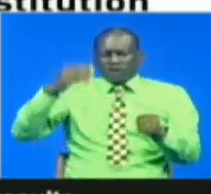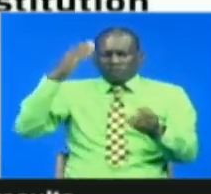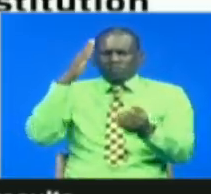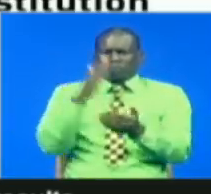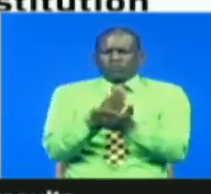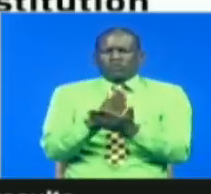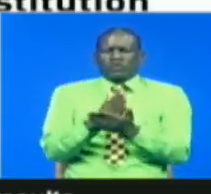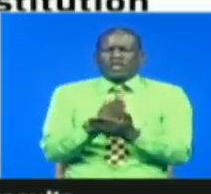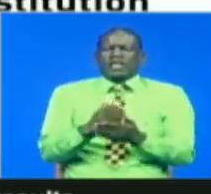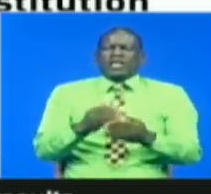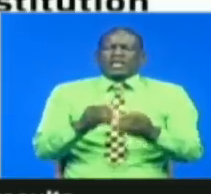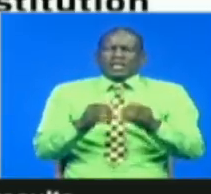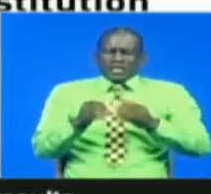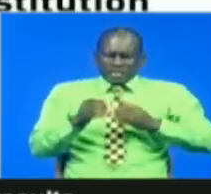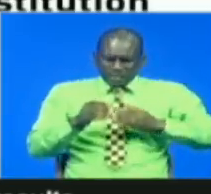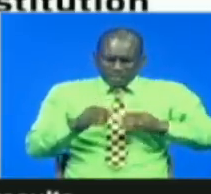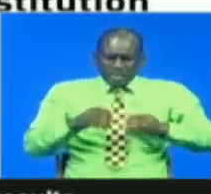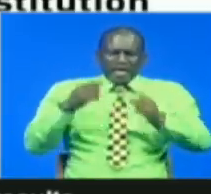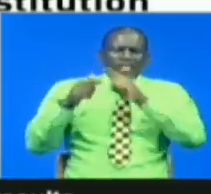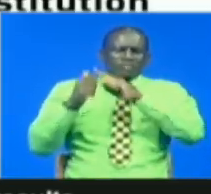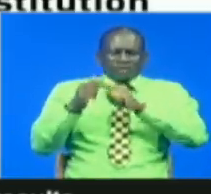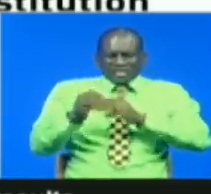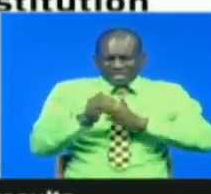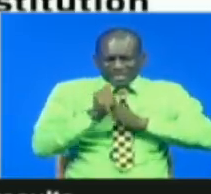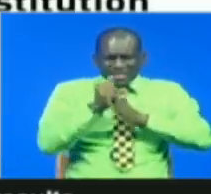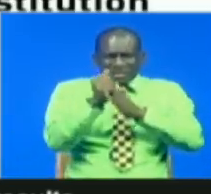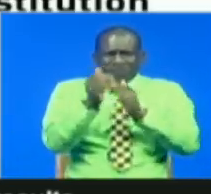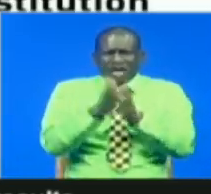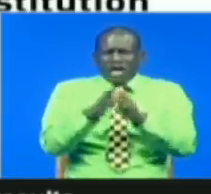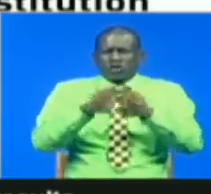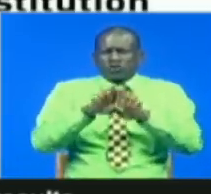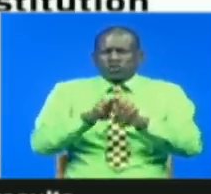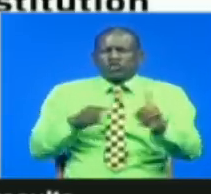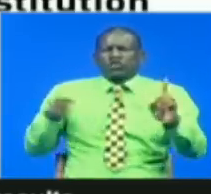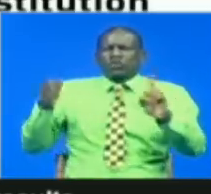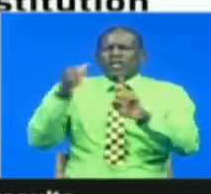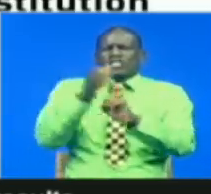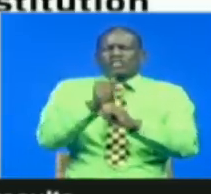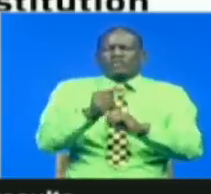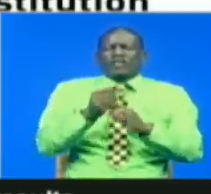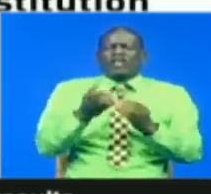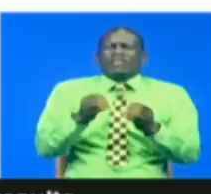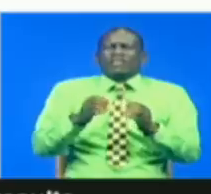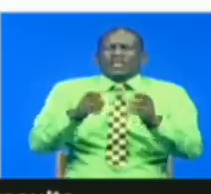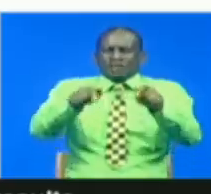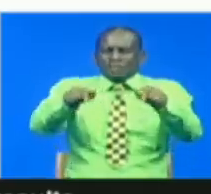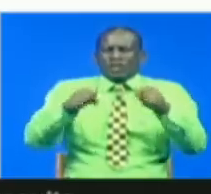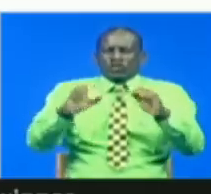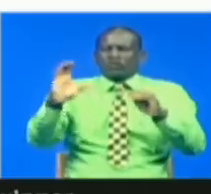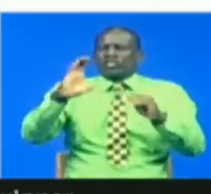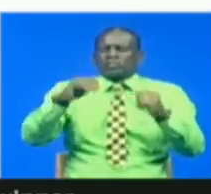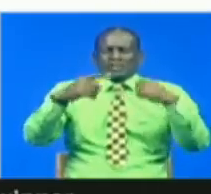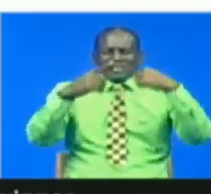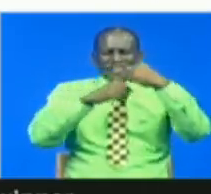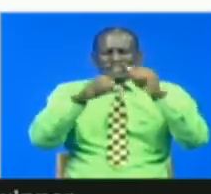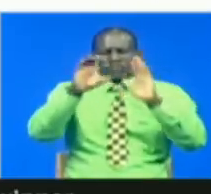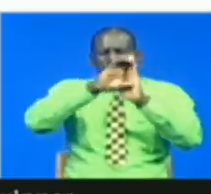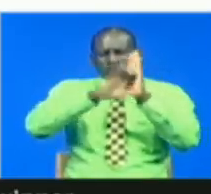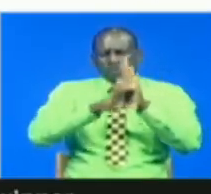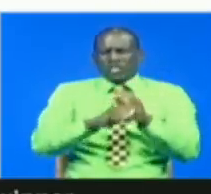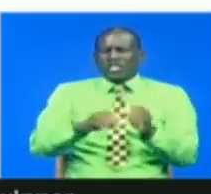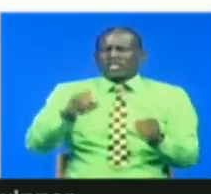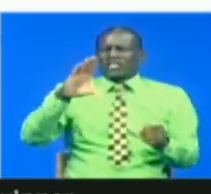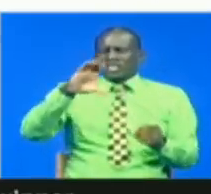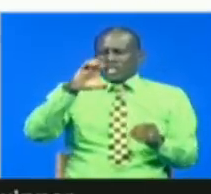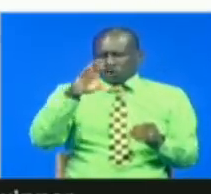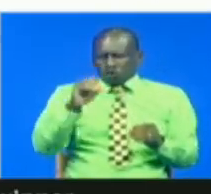in leadership management and corporate governance, and meet the requirements of Chapter 6 of the Constitution. The incoming Chief Executive Officer